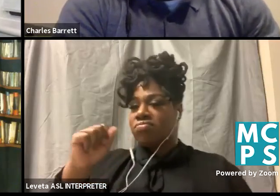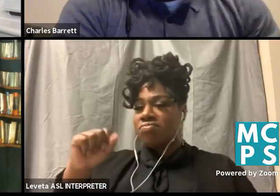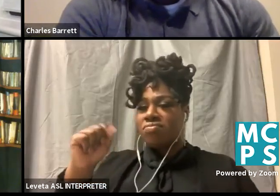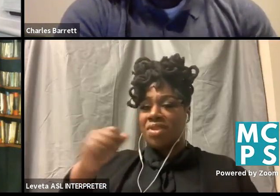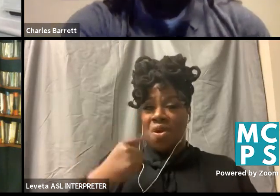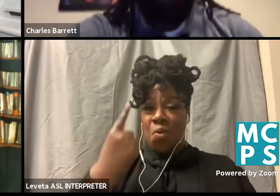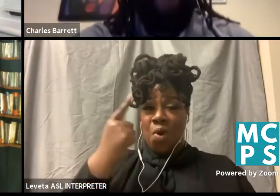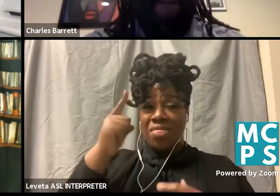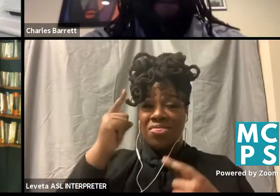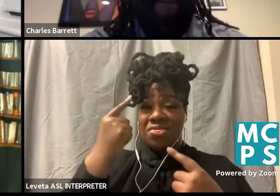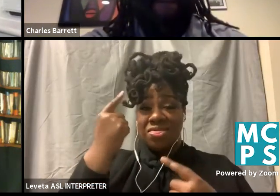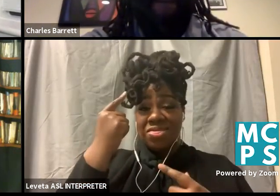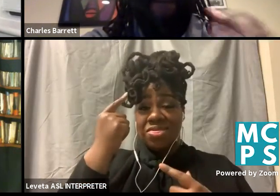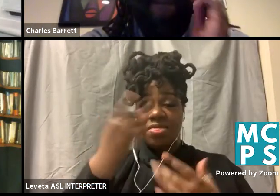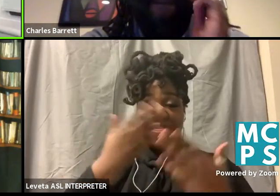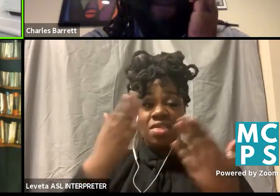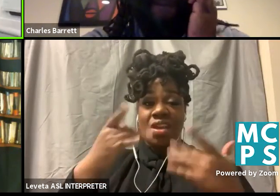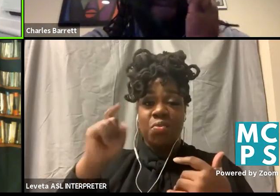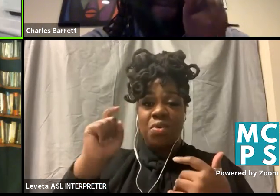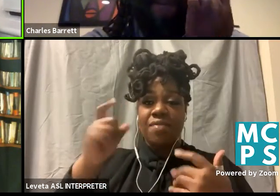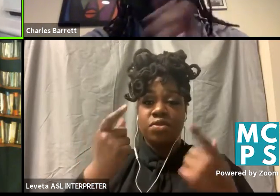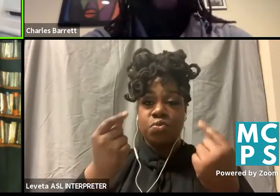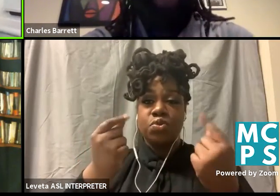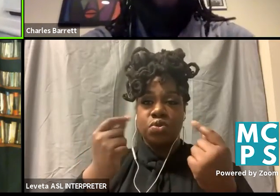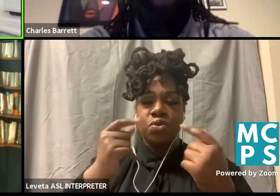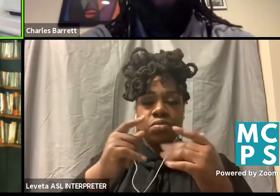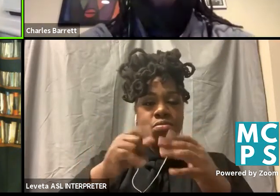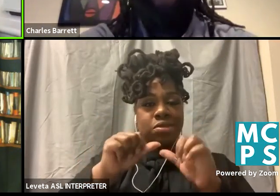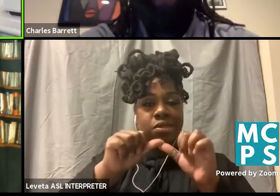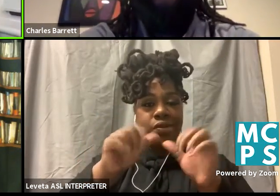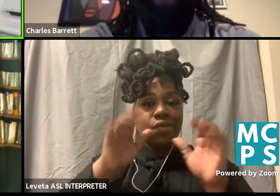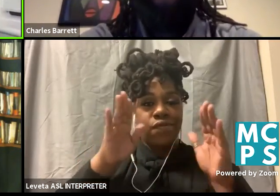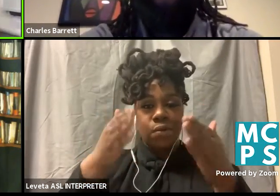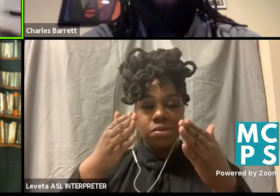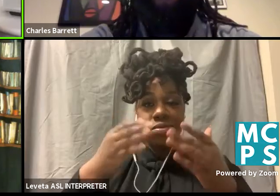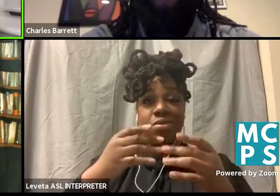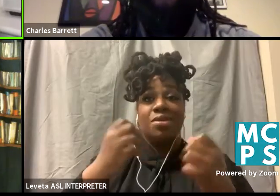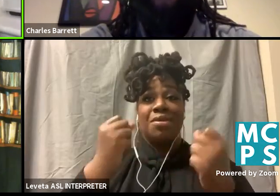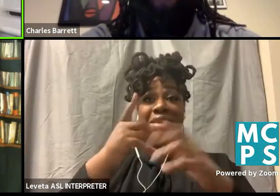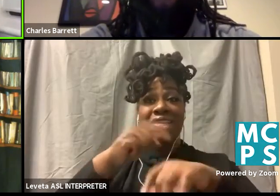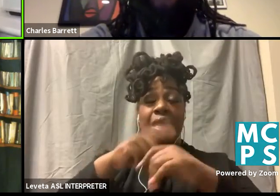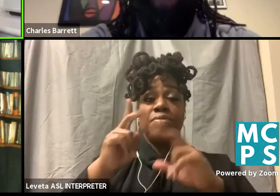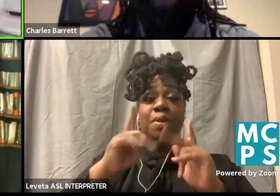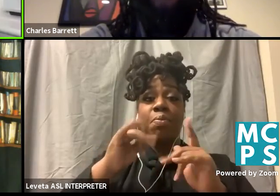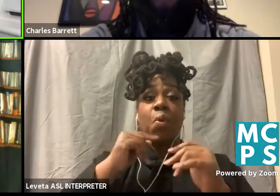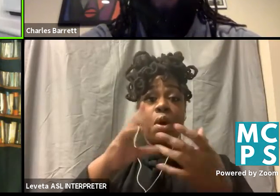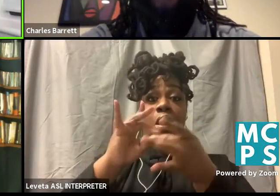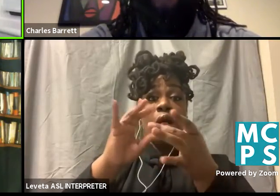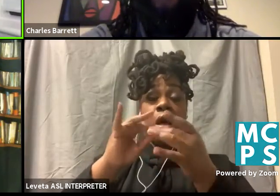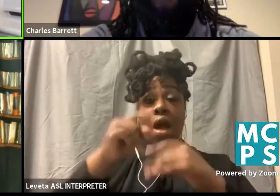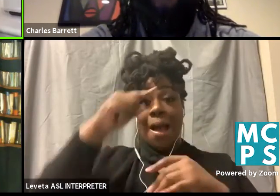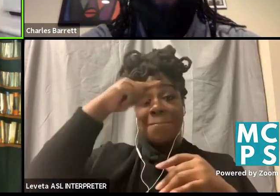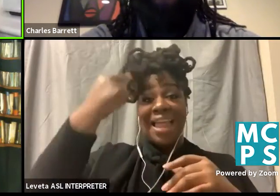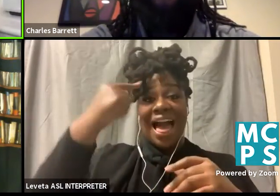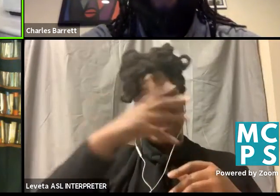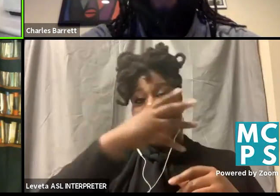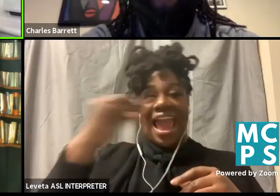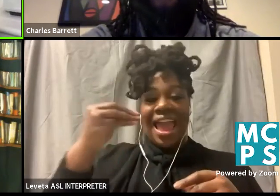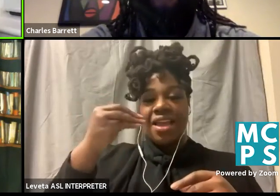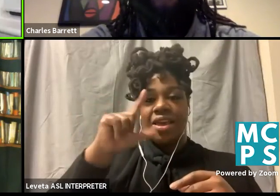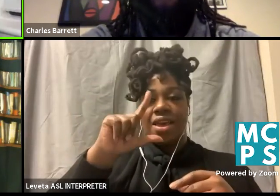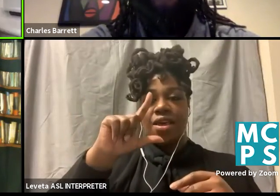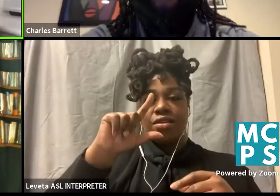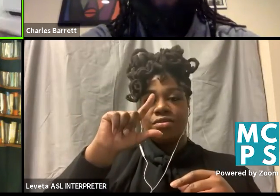staying focused, right? Like one of the things that happens is that people will talk about, for example, Black and LGBTQ, as if